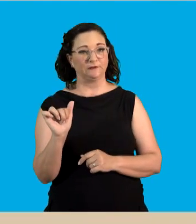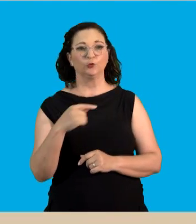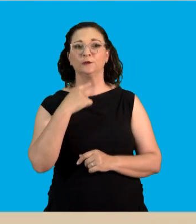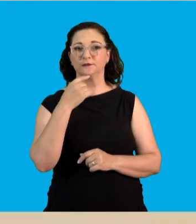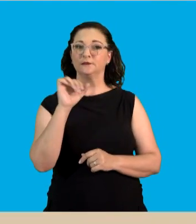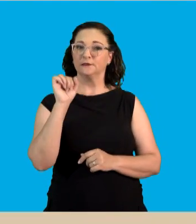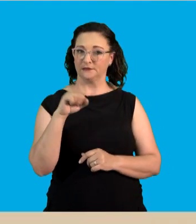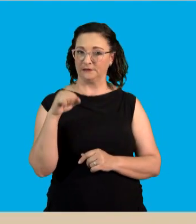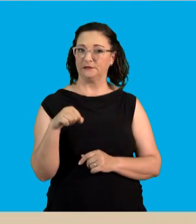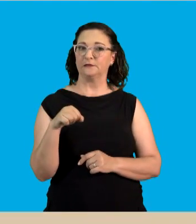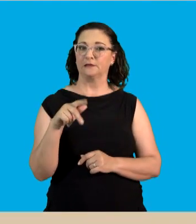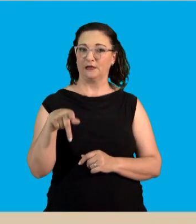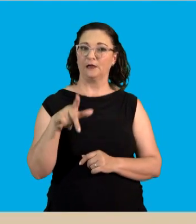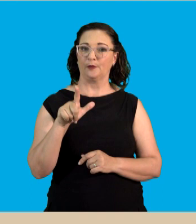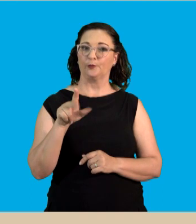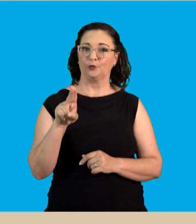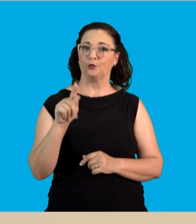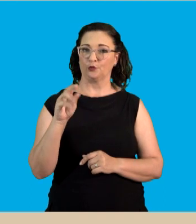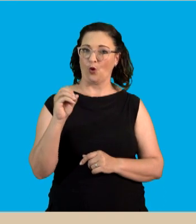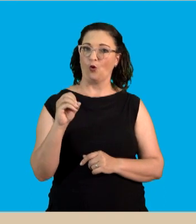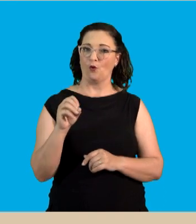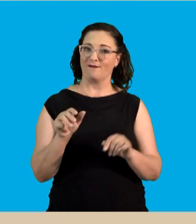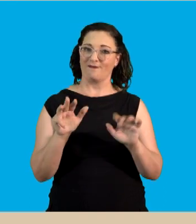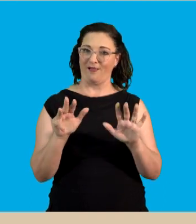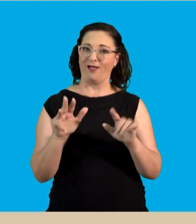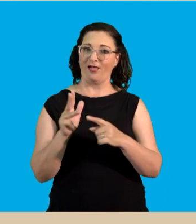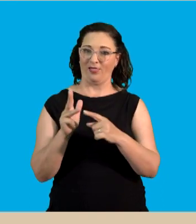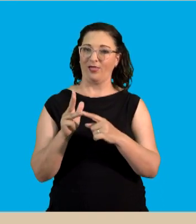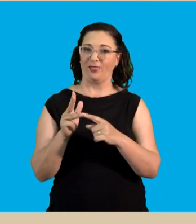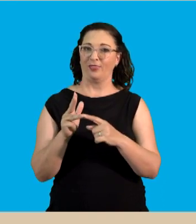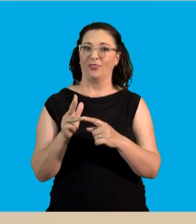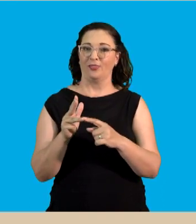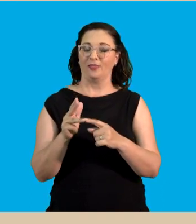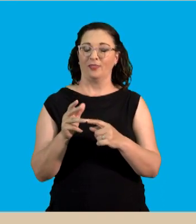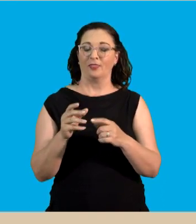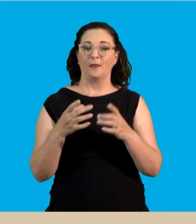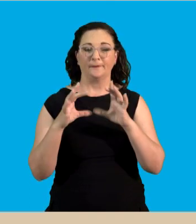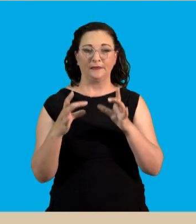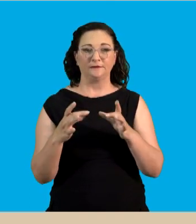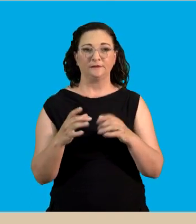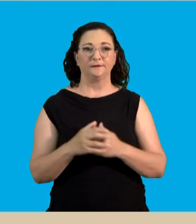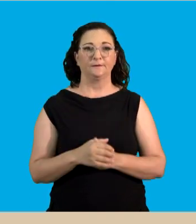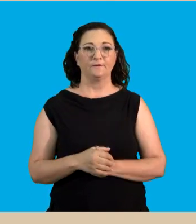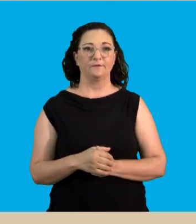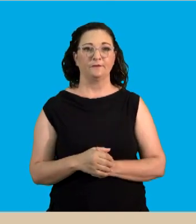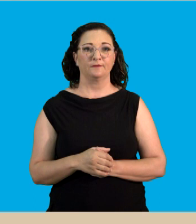2006, Pluto was counted as the 9th planet in the solar system. Remember, we said